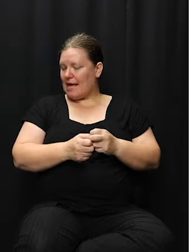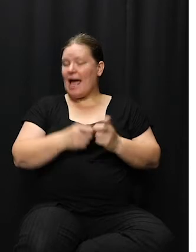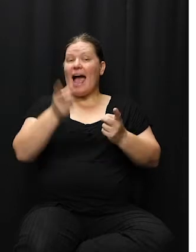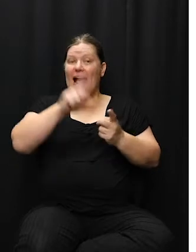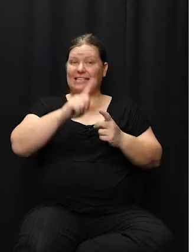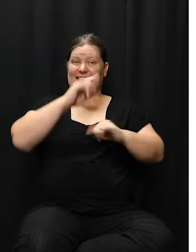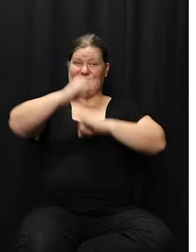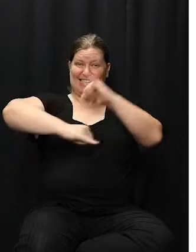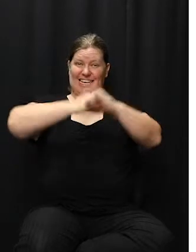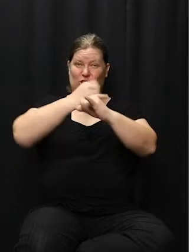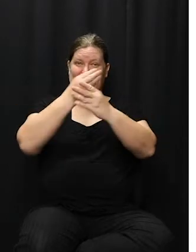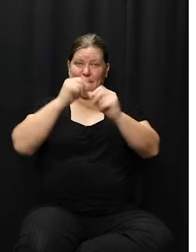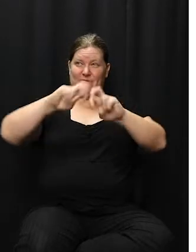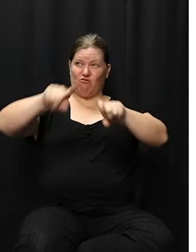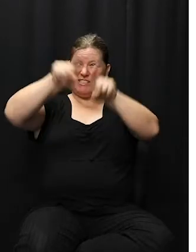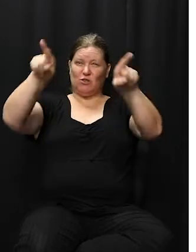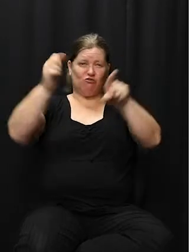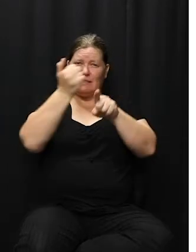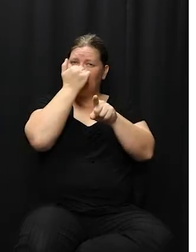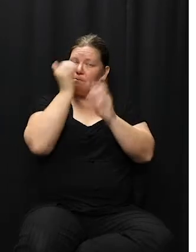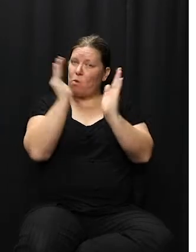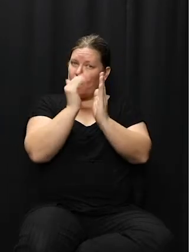They haven't actually done the research. So that's been a big issue.